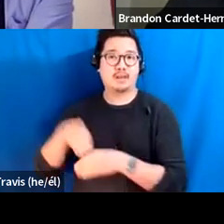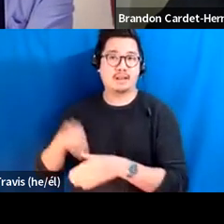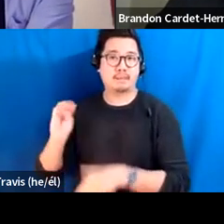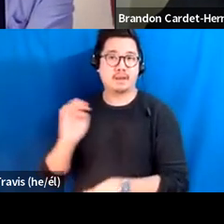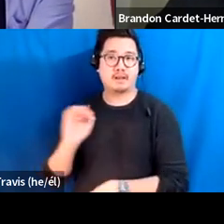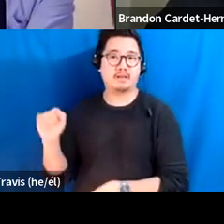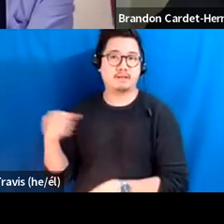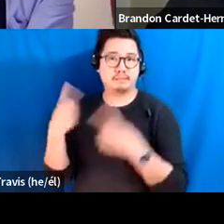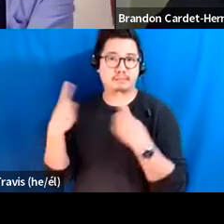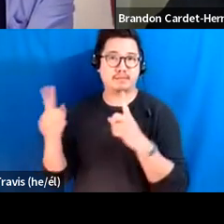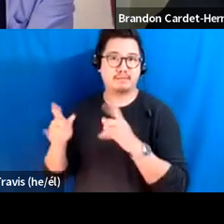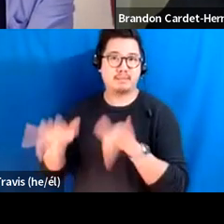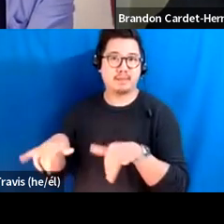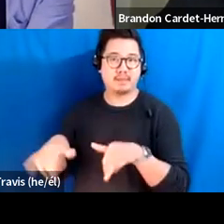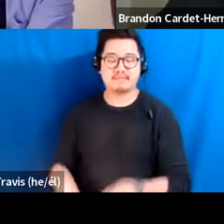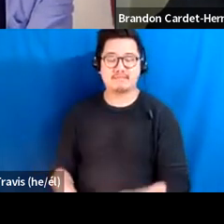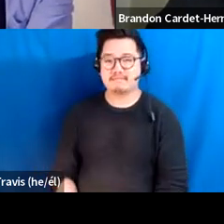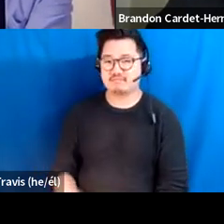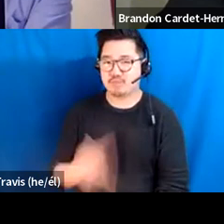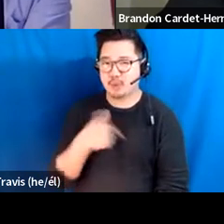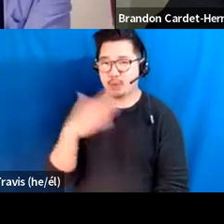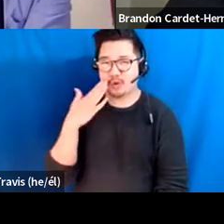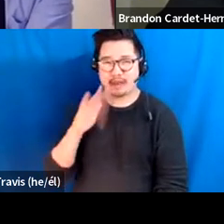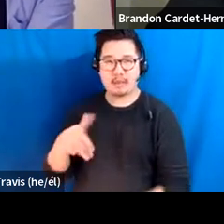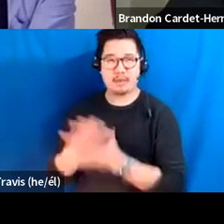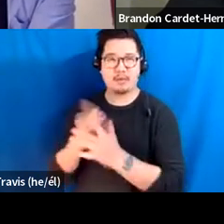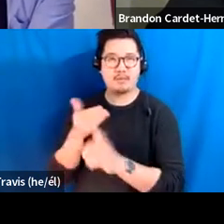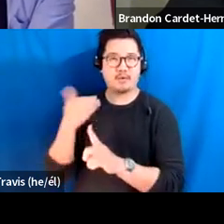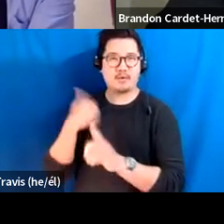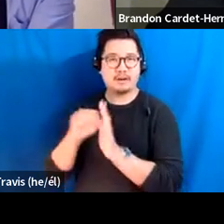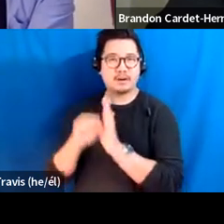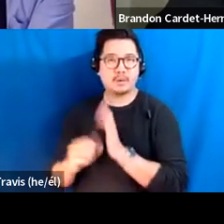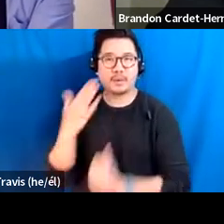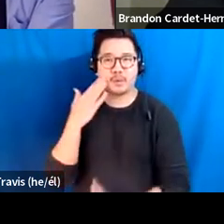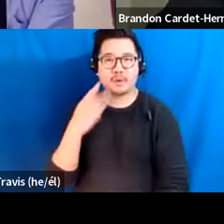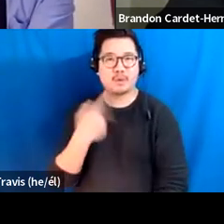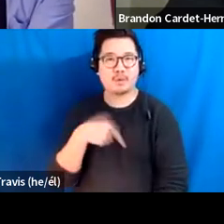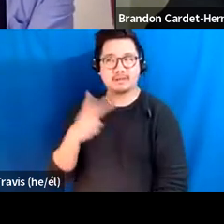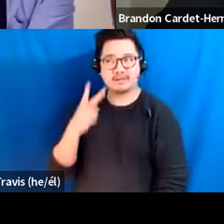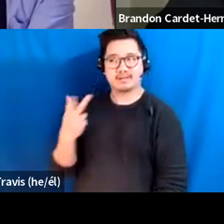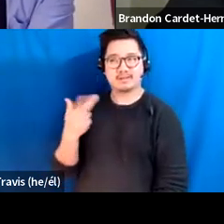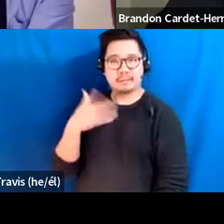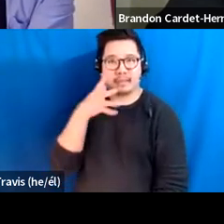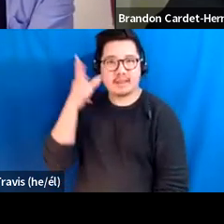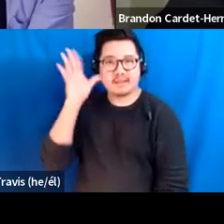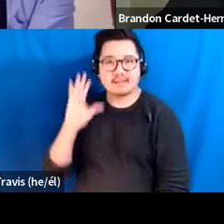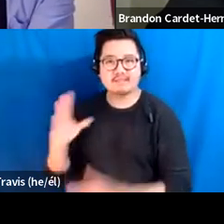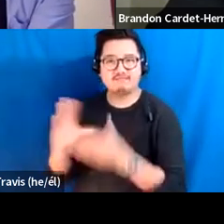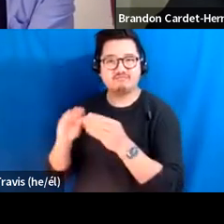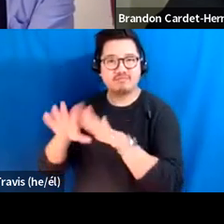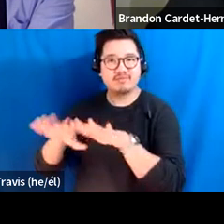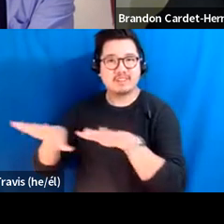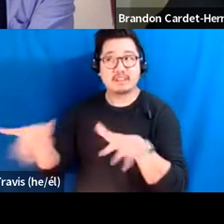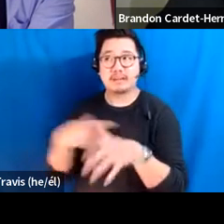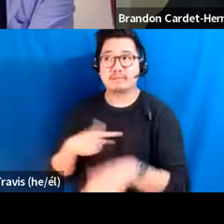way we all knew it well before the state did because we saw it in choice by parents because word spread and parents